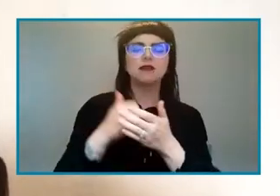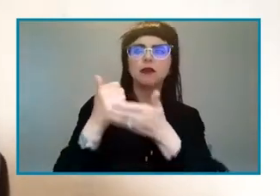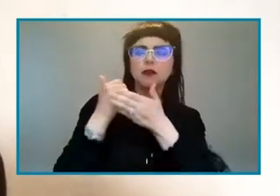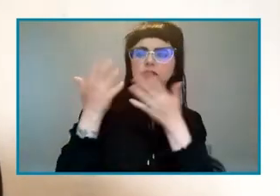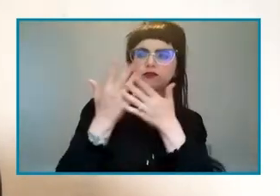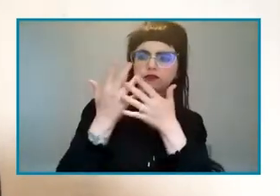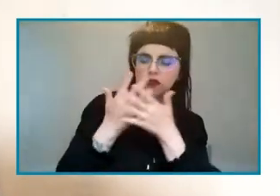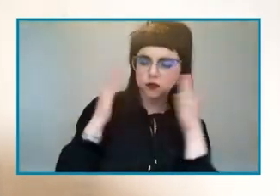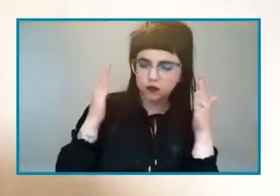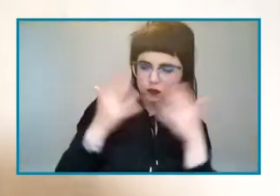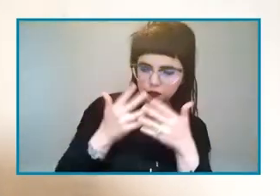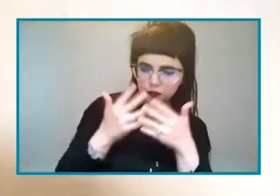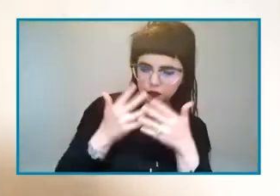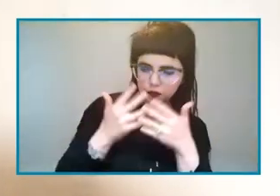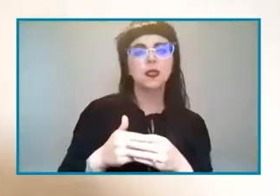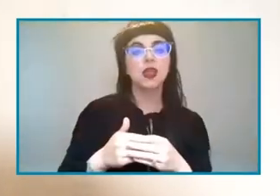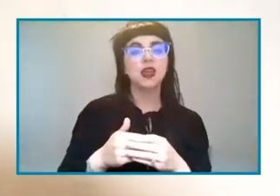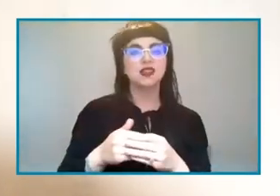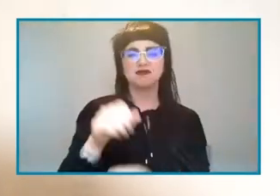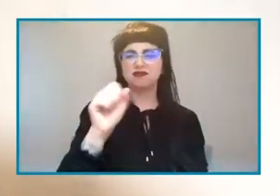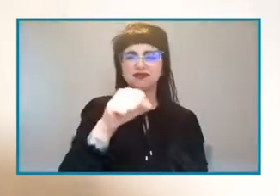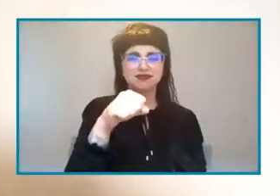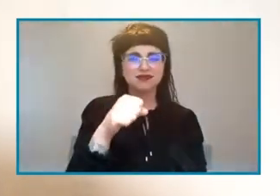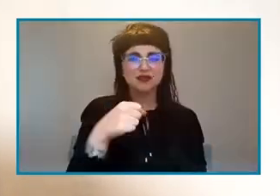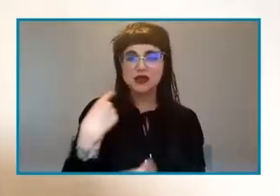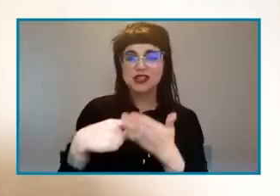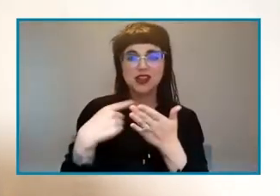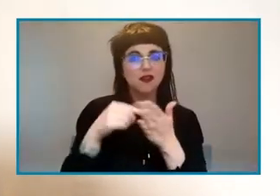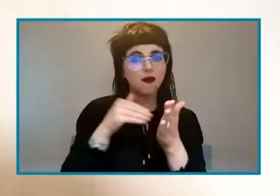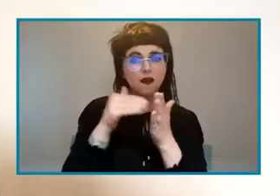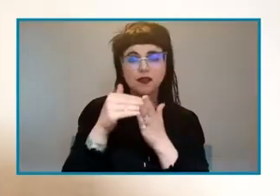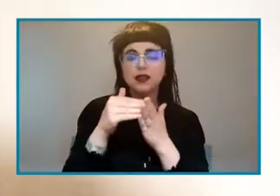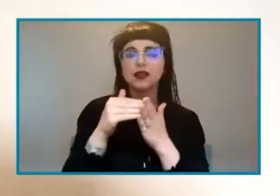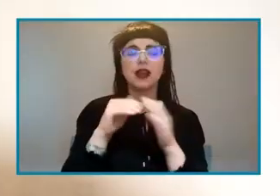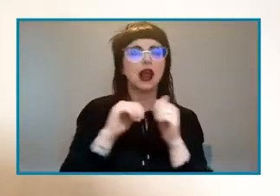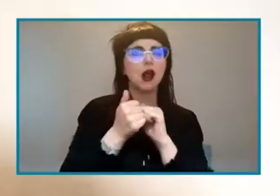So yeah, we talk about it and about applying it so that we can,